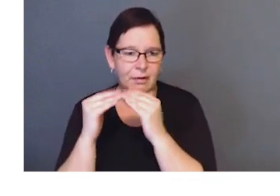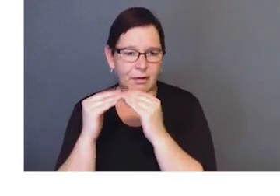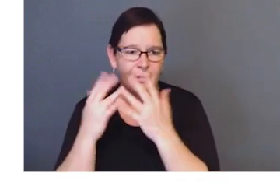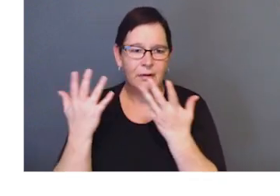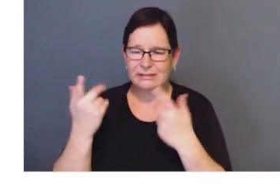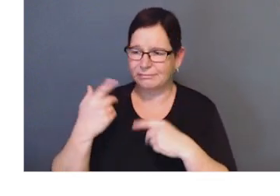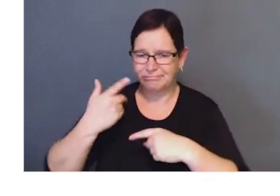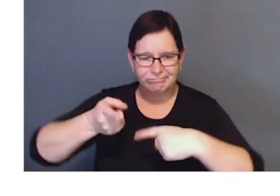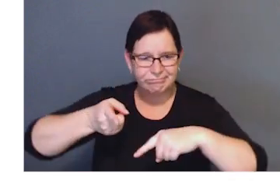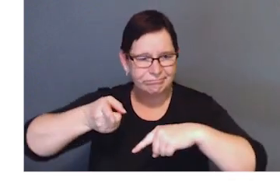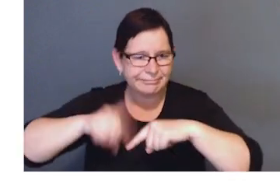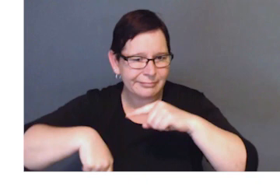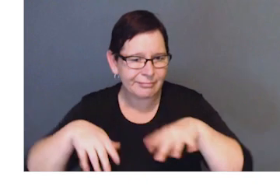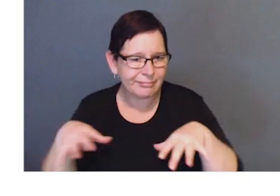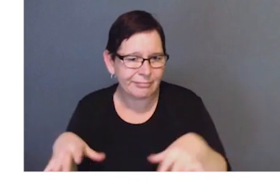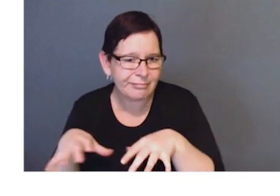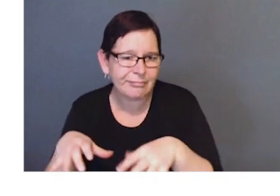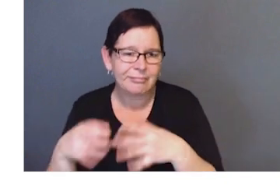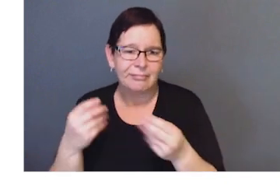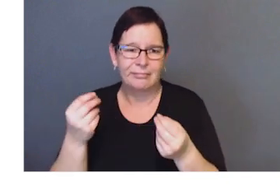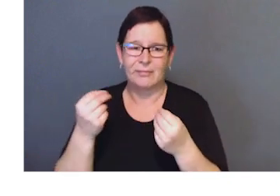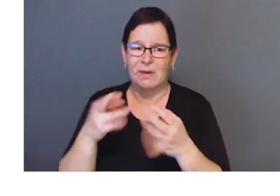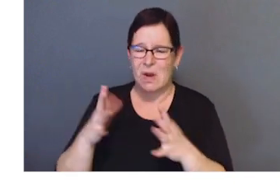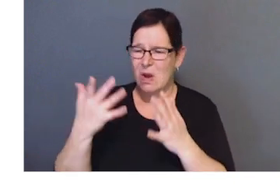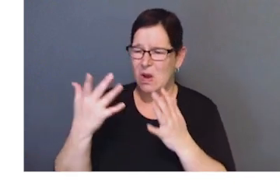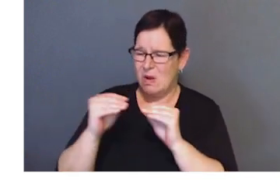to complete an activity in one category,